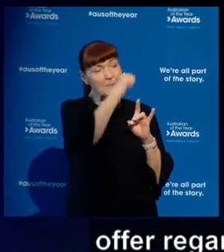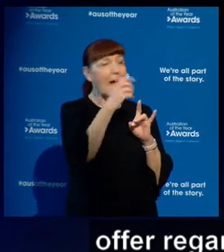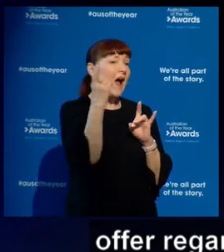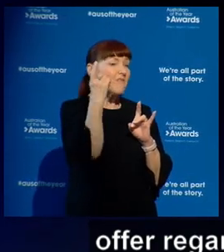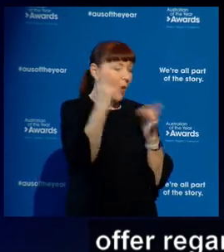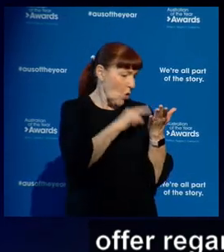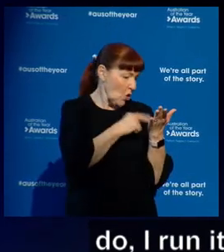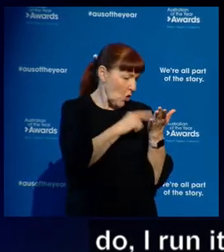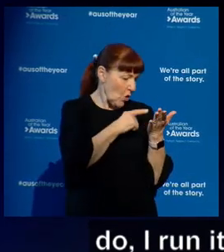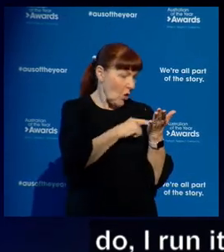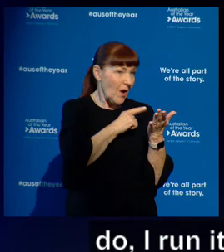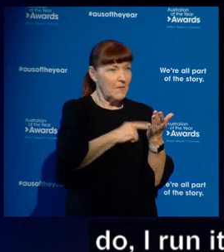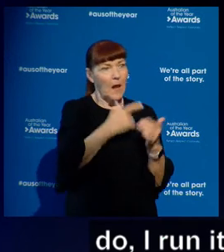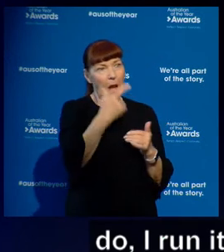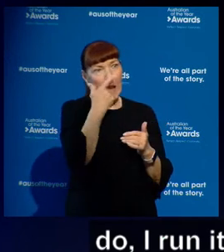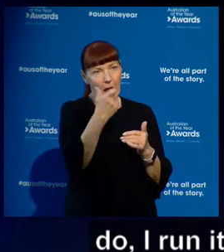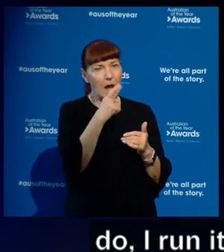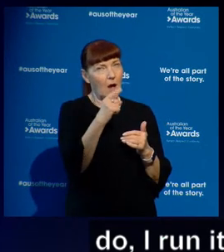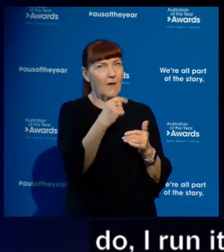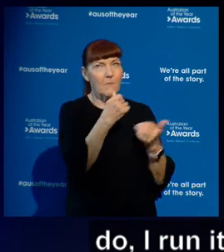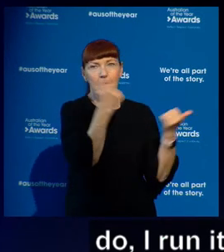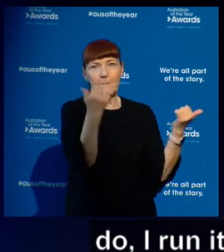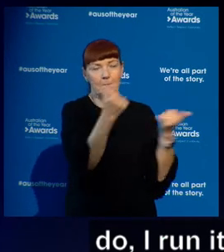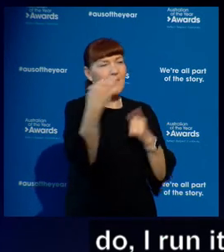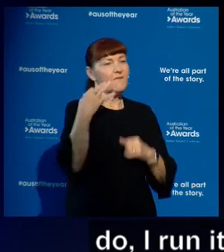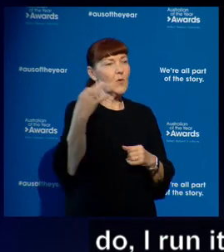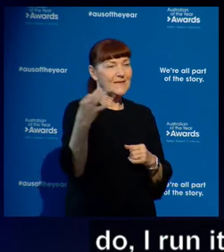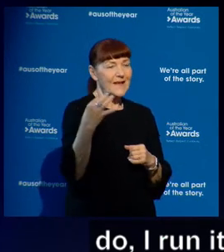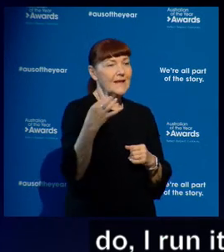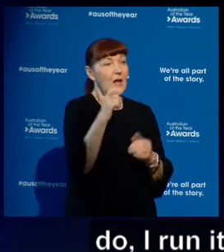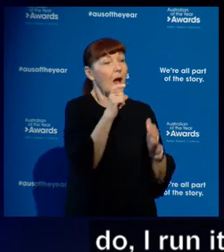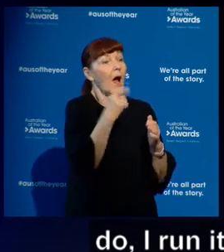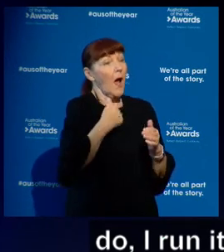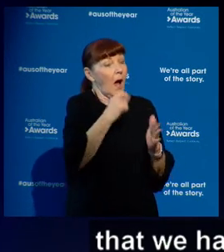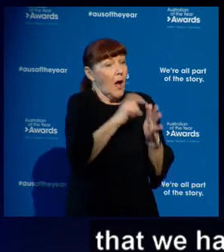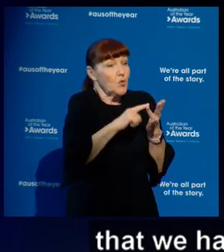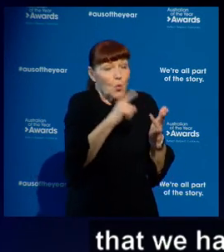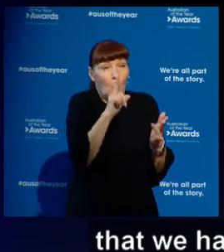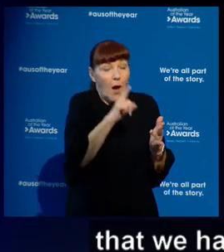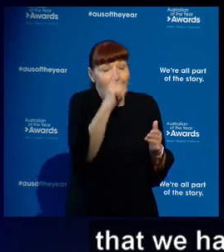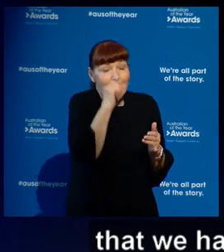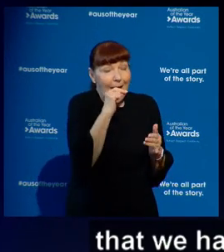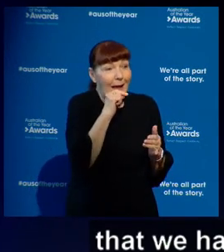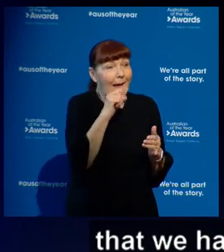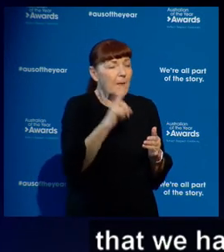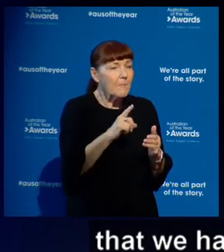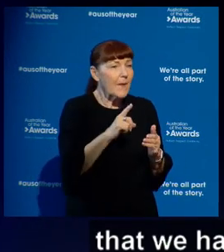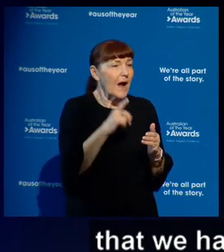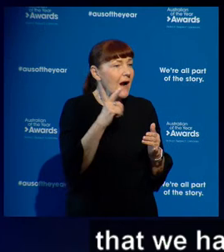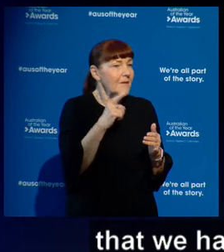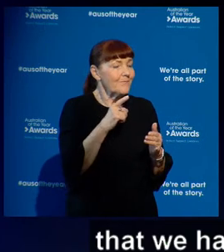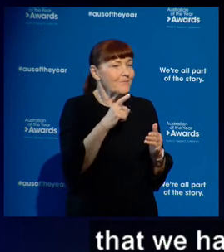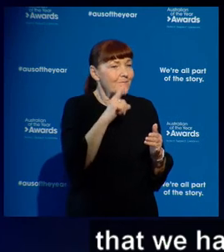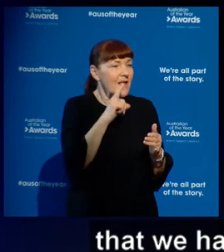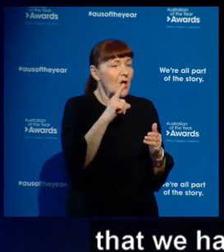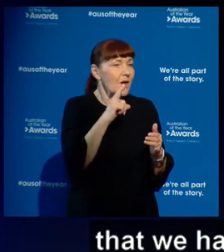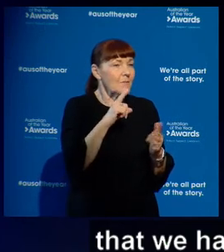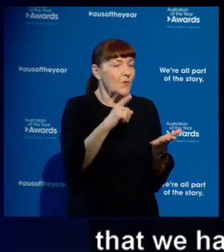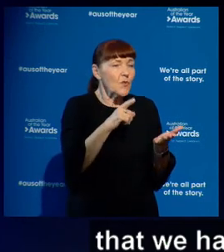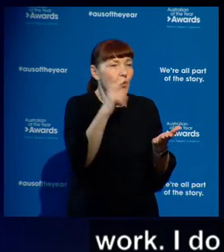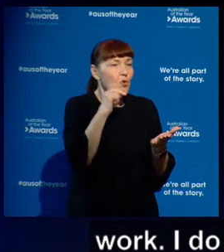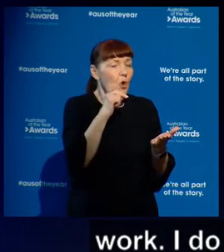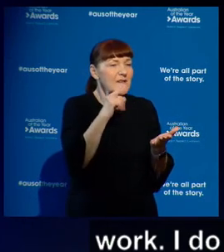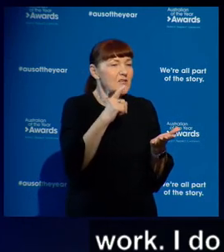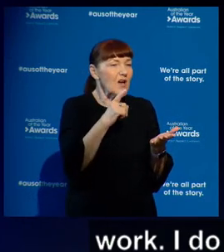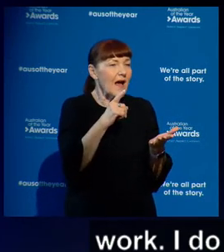thousands of volunteers that do the groundwork. I do much as I physically can, but having something where you're not left on the